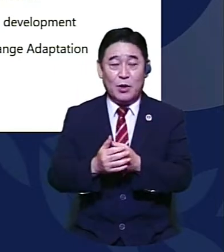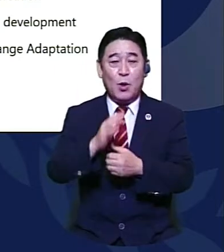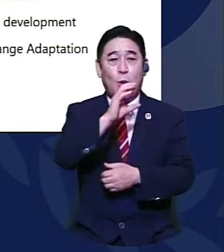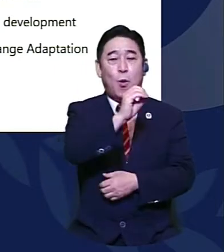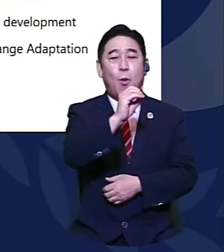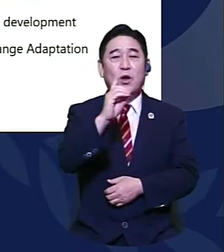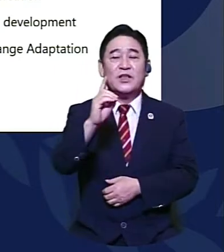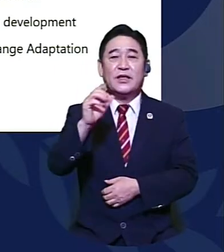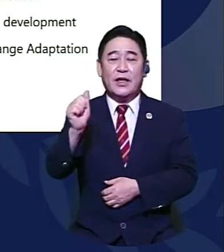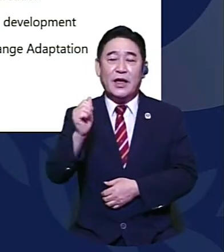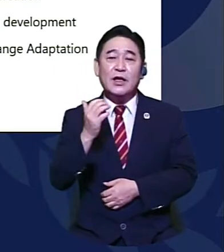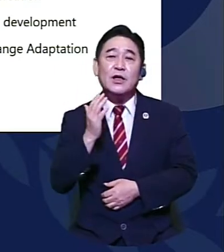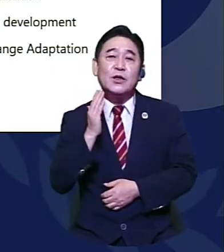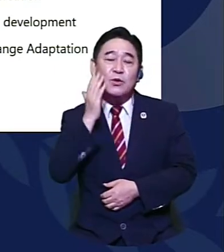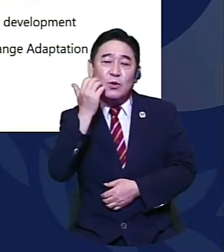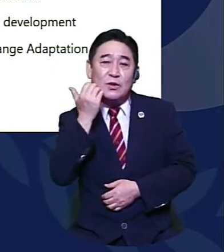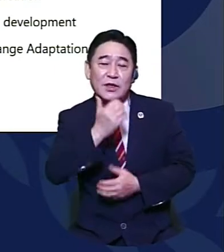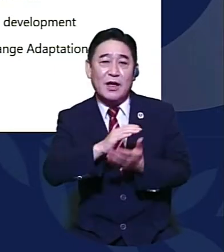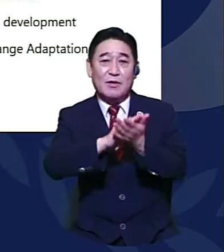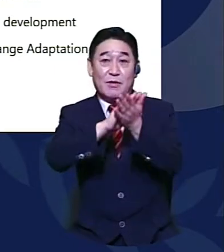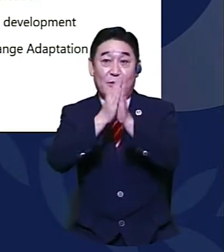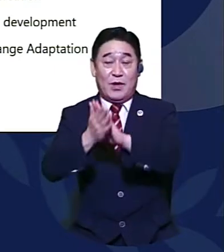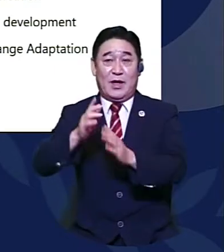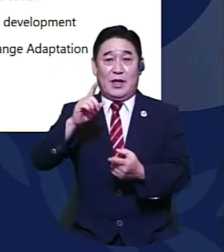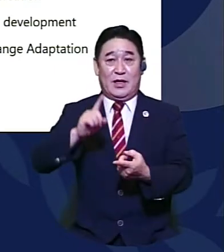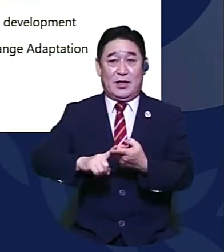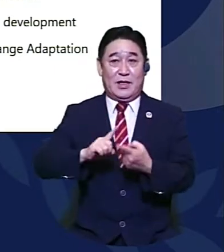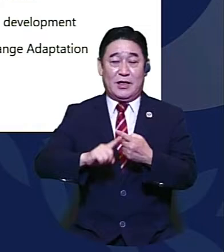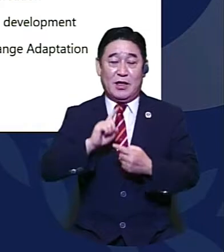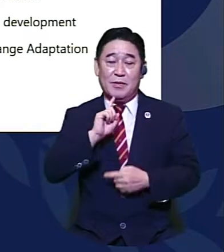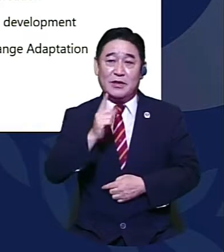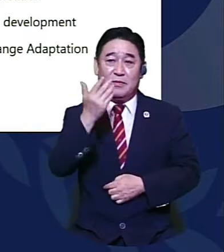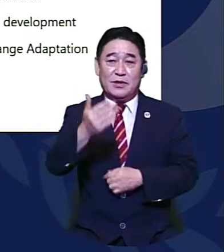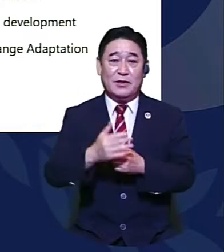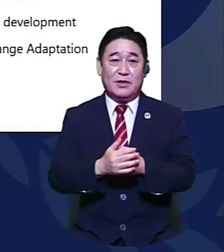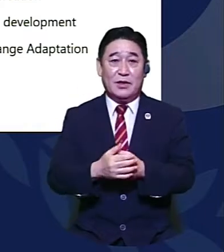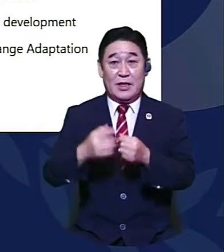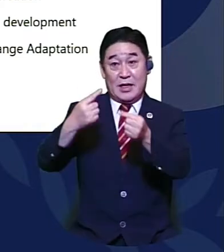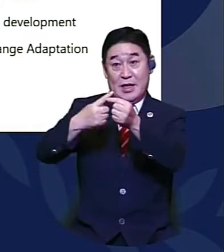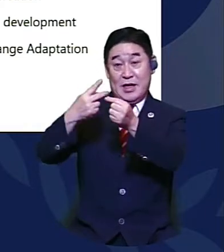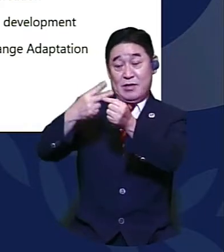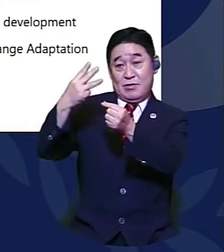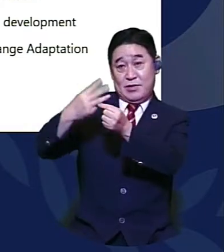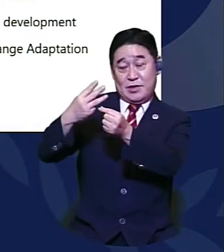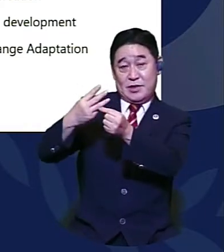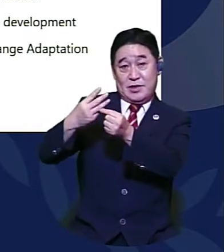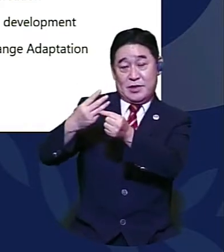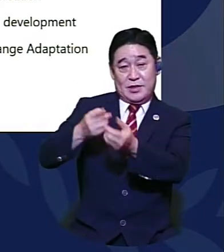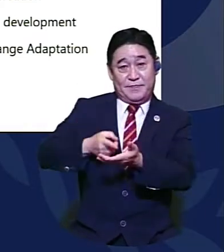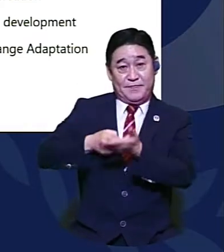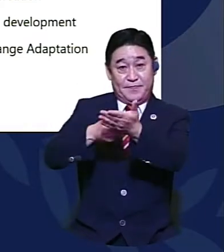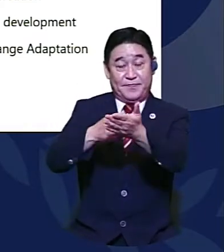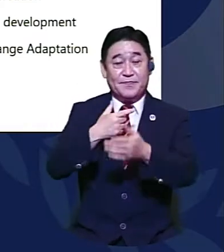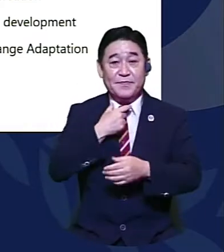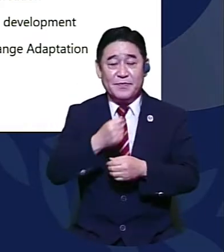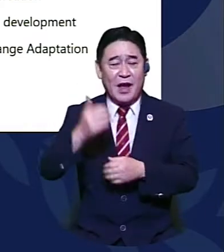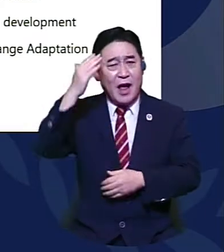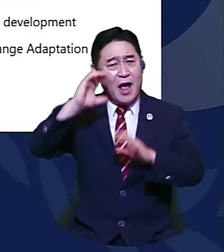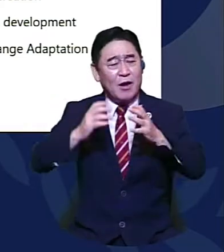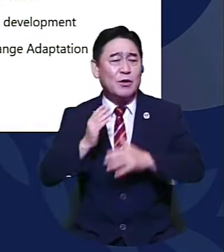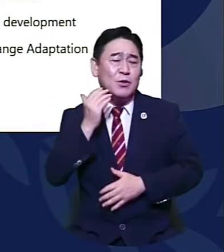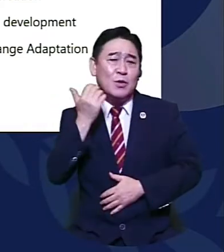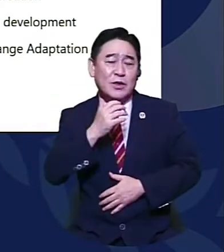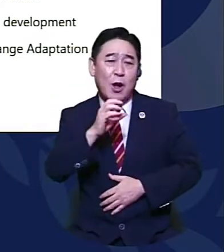general. And I'm coming up with 3 priorities for Korea's green ODA. I'll